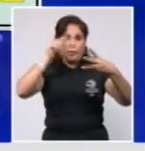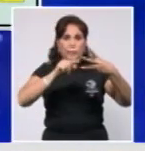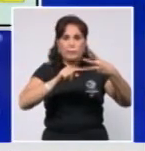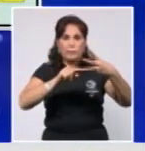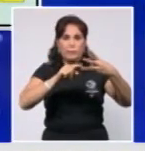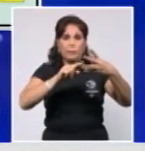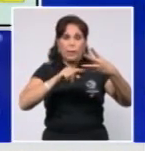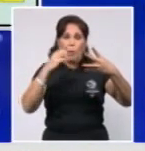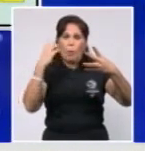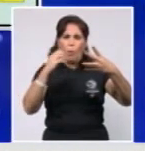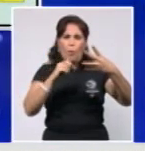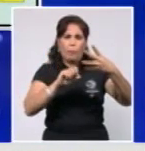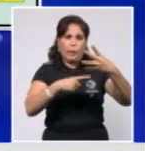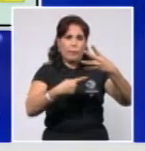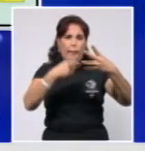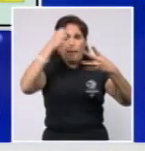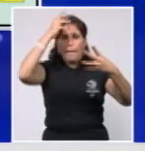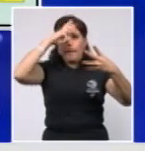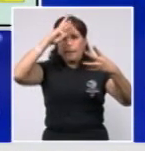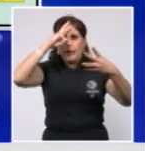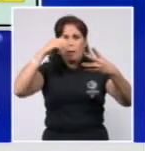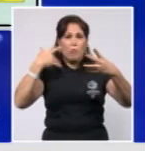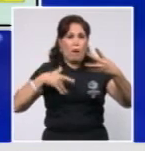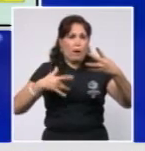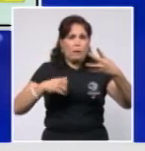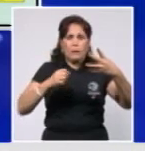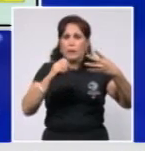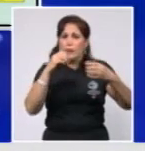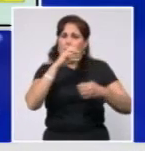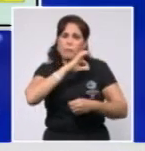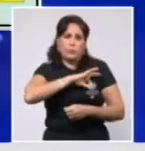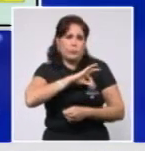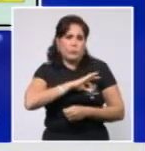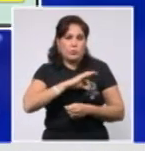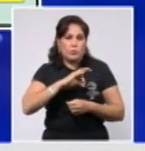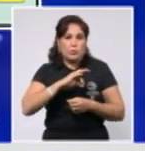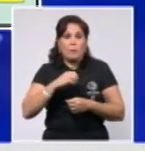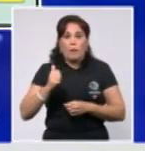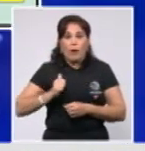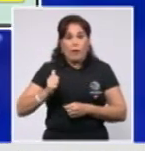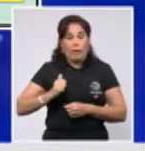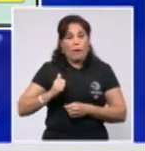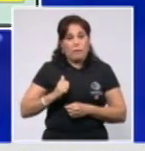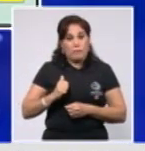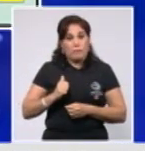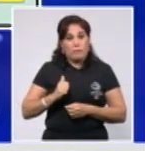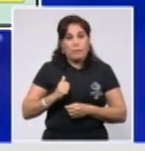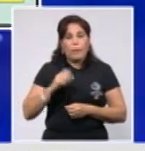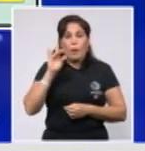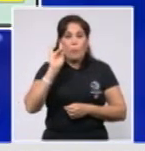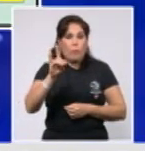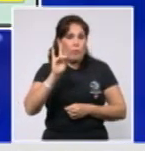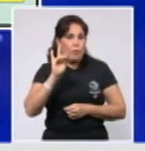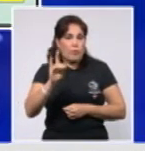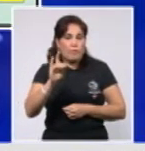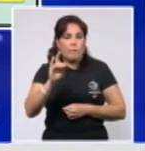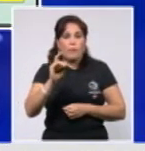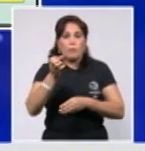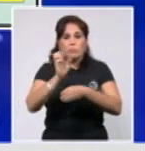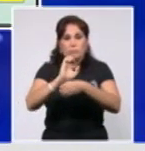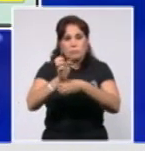Peru, Colombia, Mexico, Argentina, Chile, Canada,